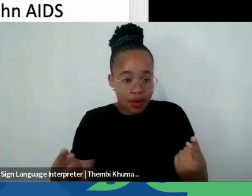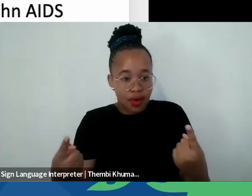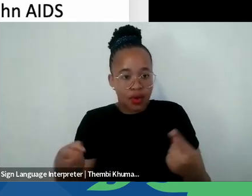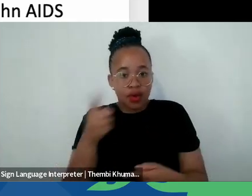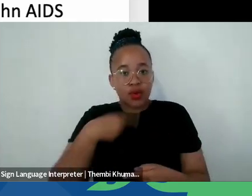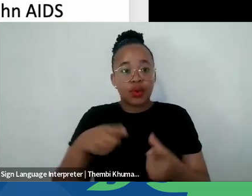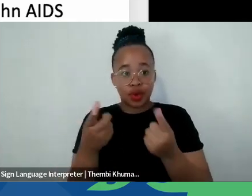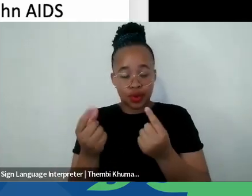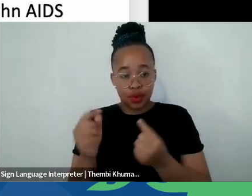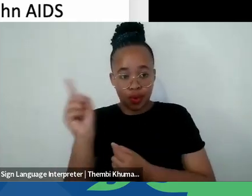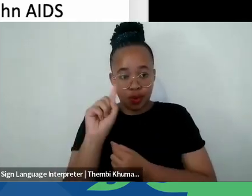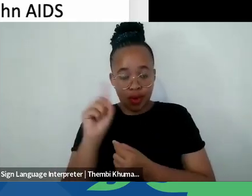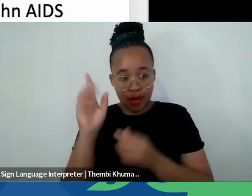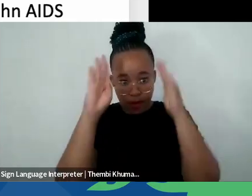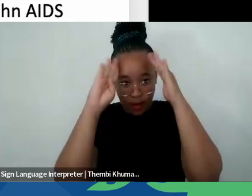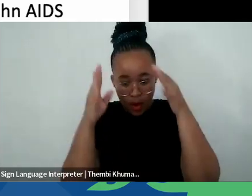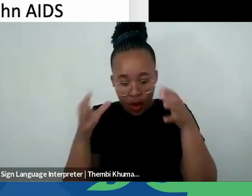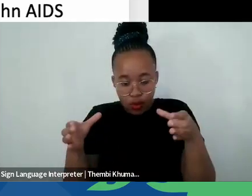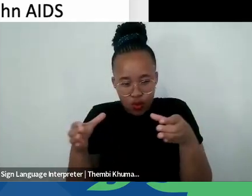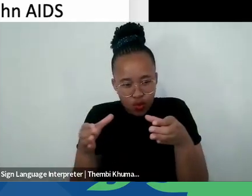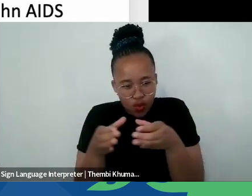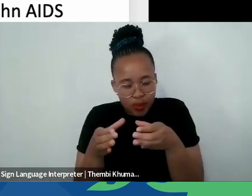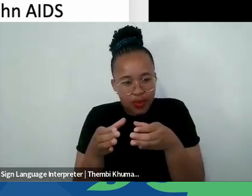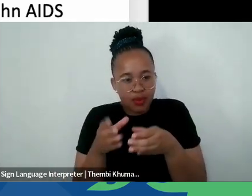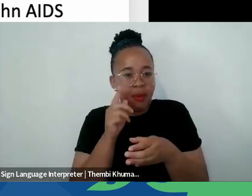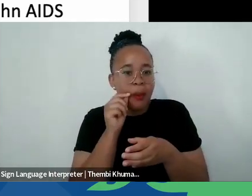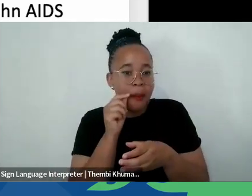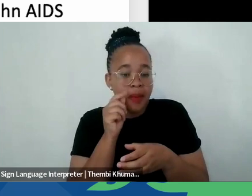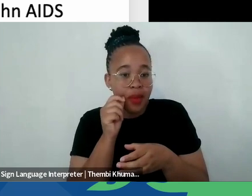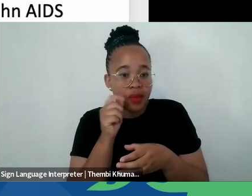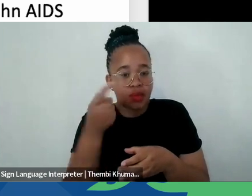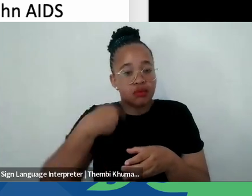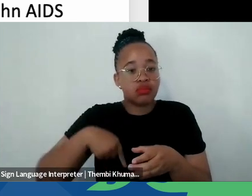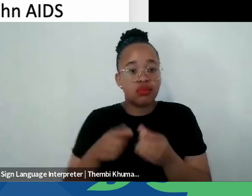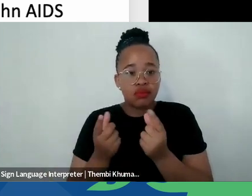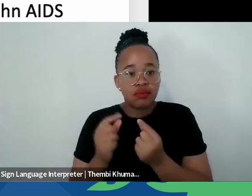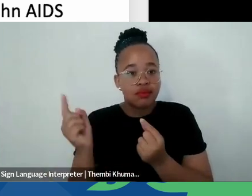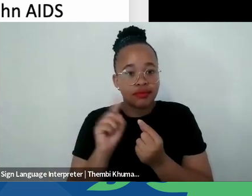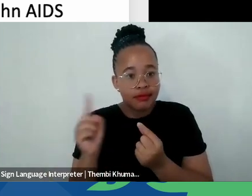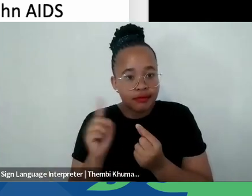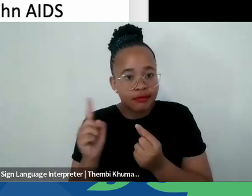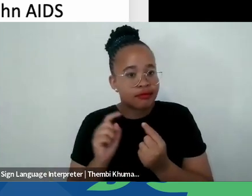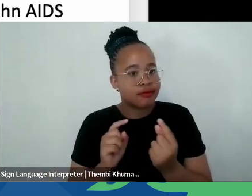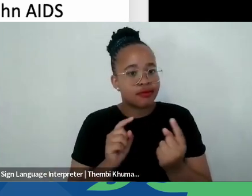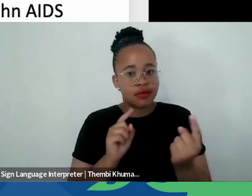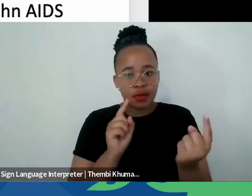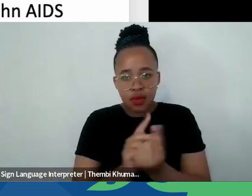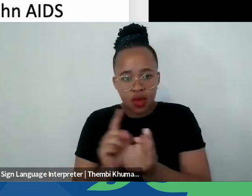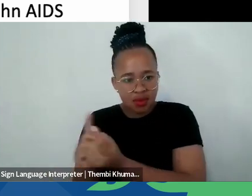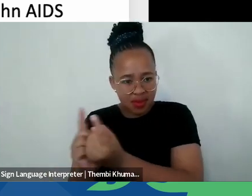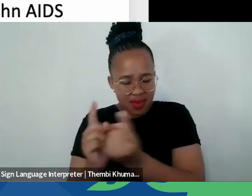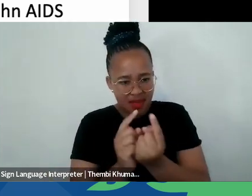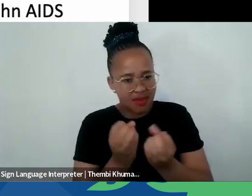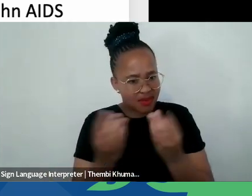smaller networks of men. And in that process, we came across a series of chemsex houses